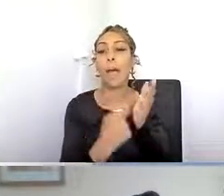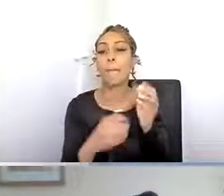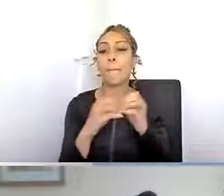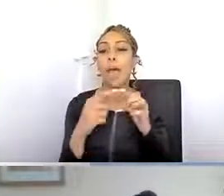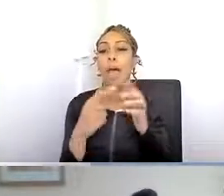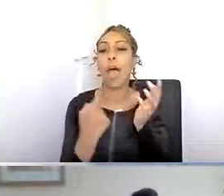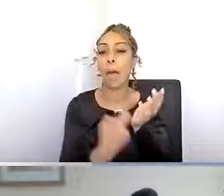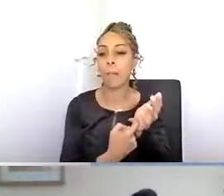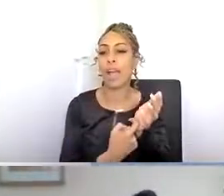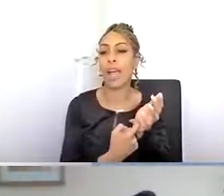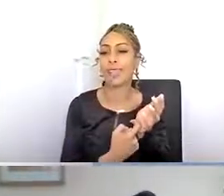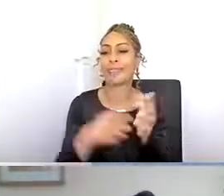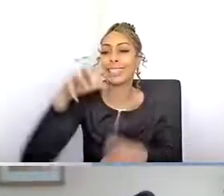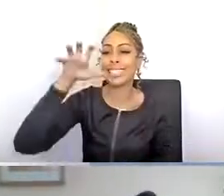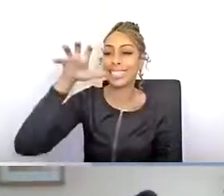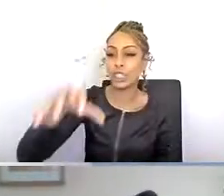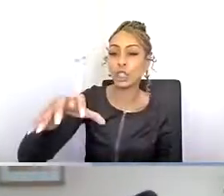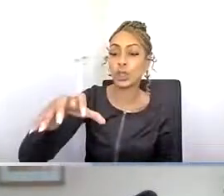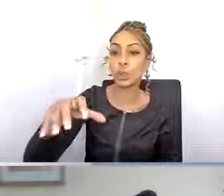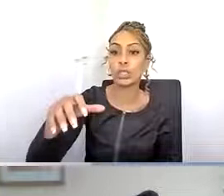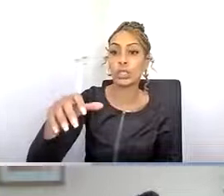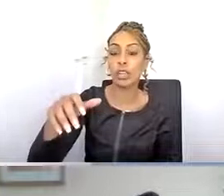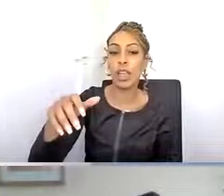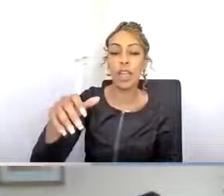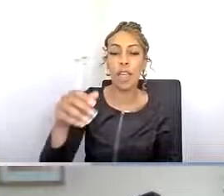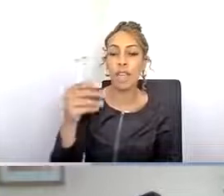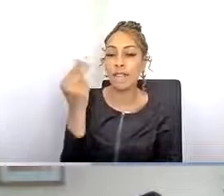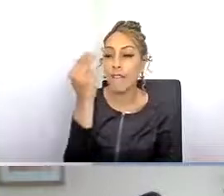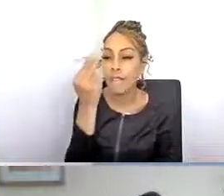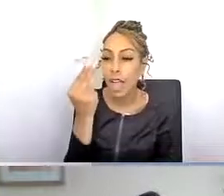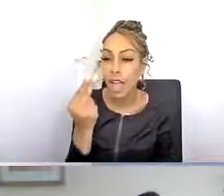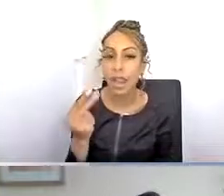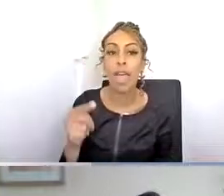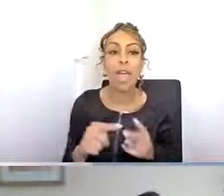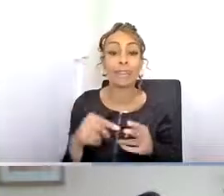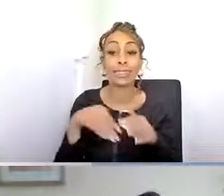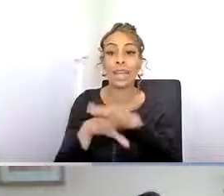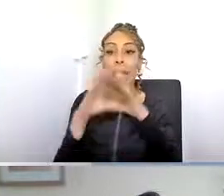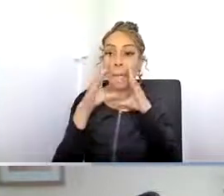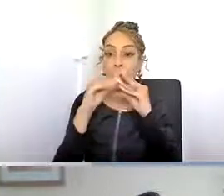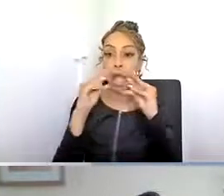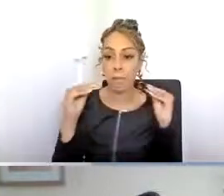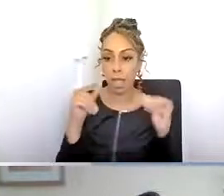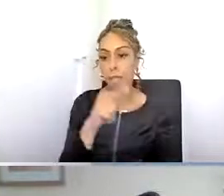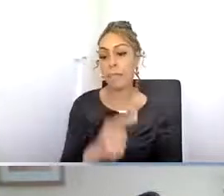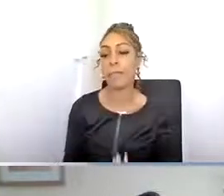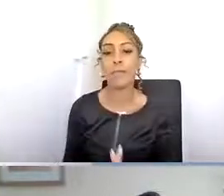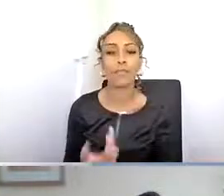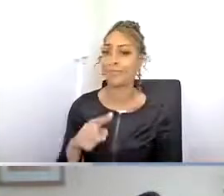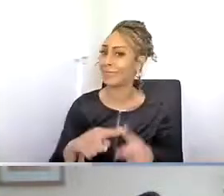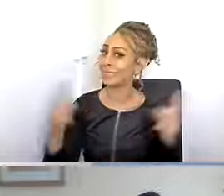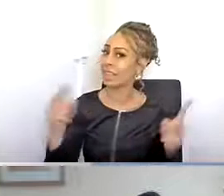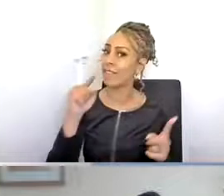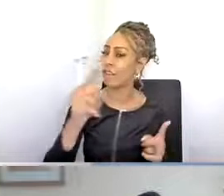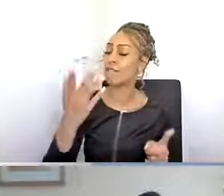Birmingham. And the exhibition was sort of very different to any models that I'd